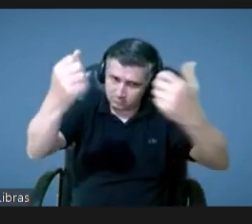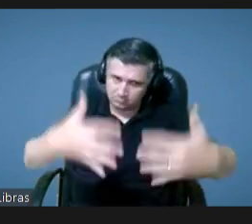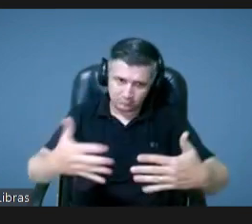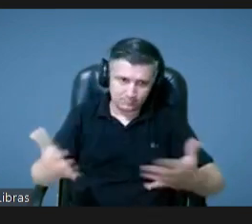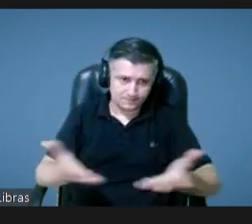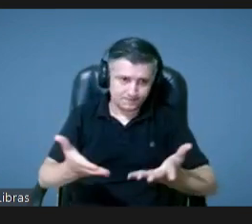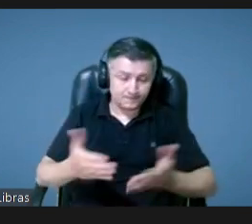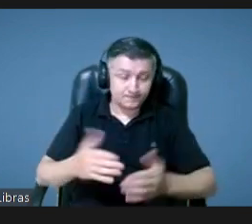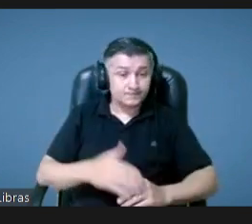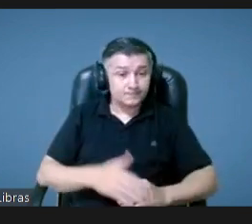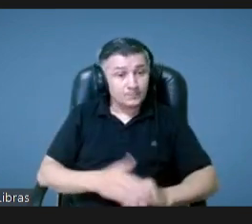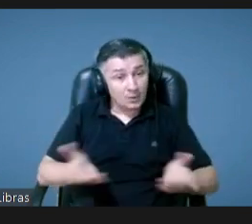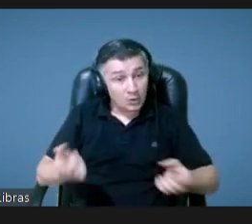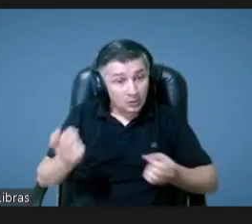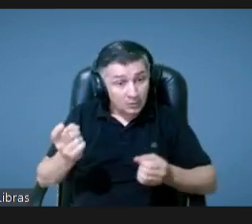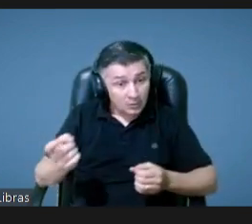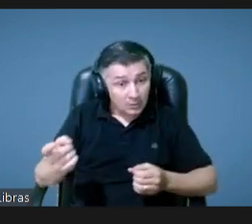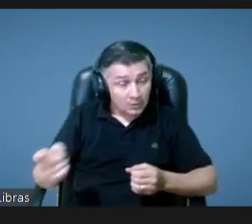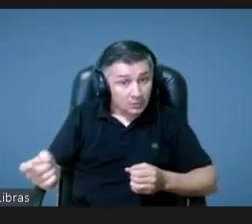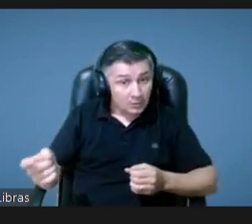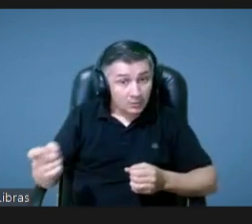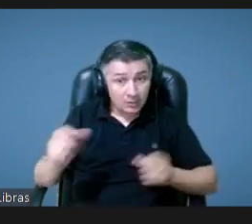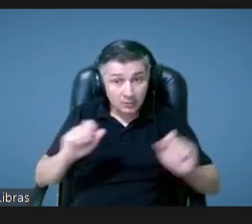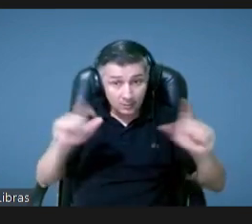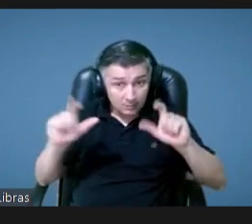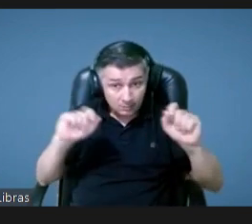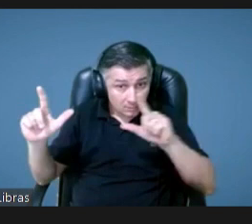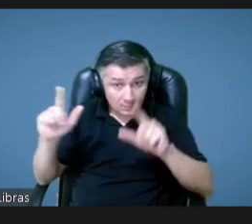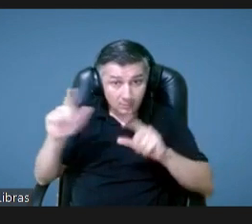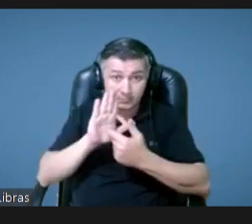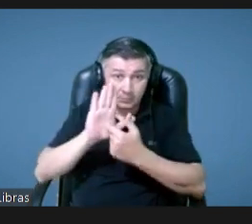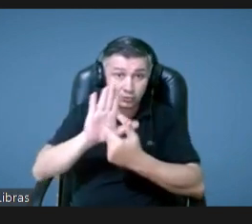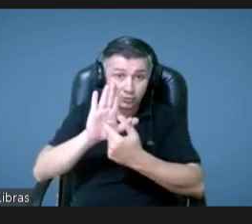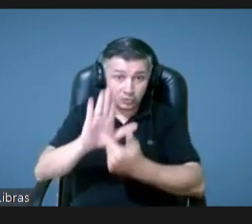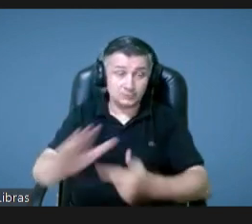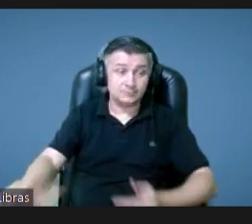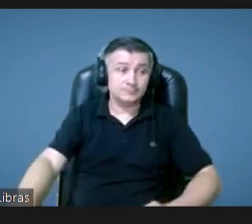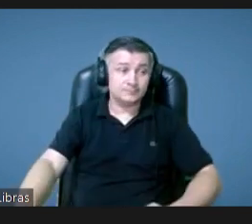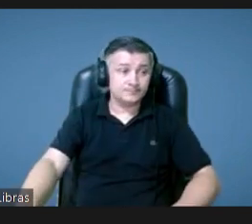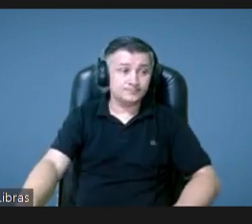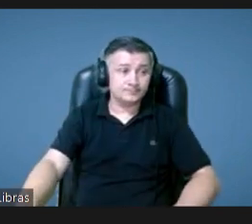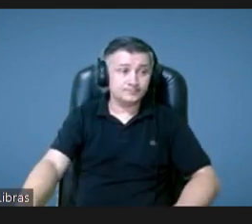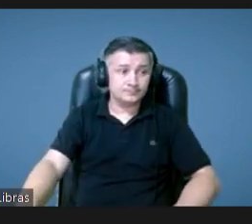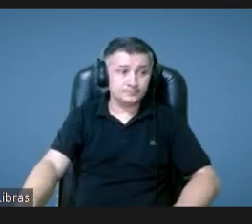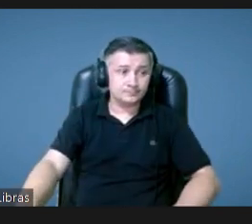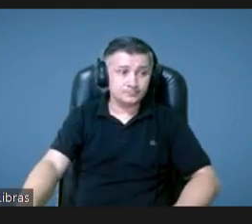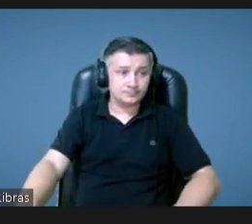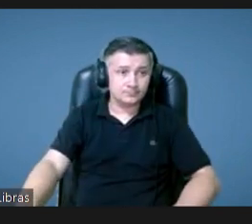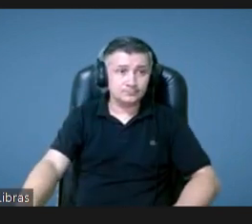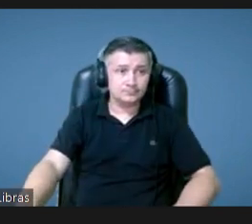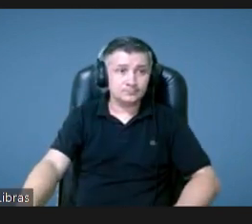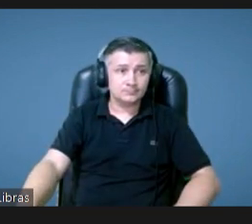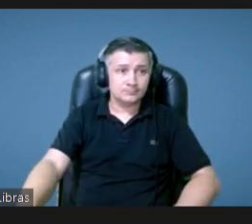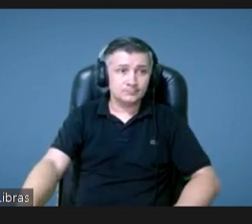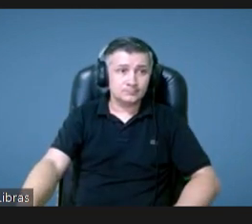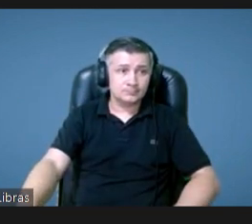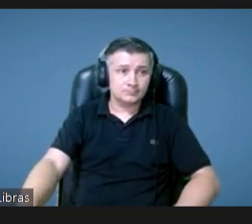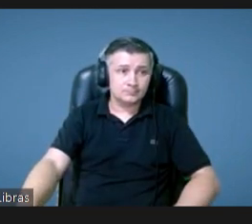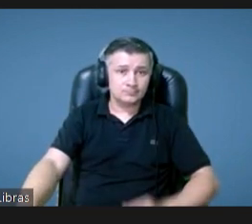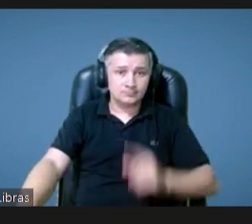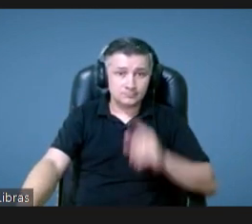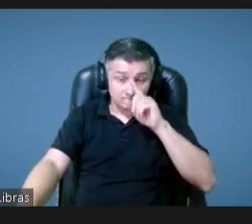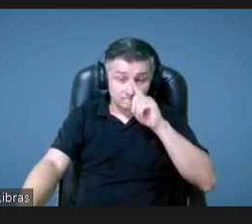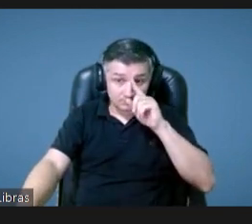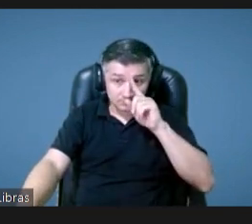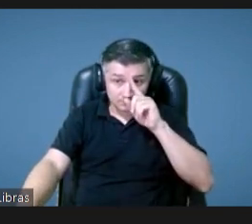to give you more color about them. So let's move on to page 4 of